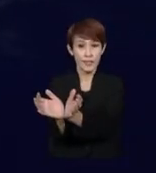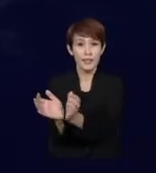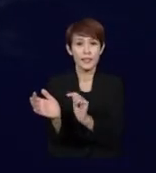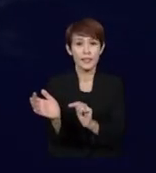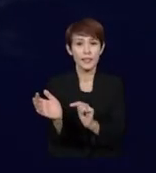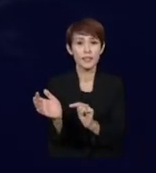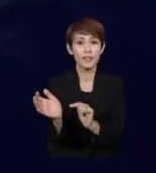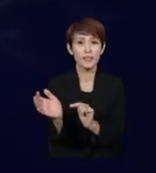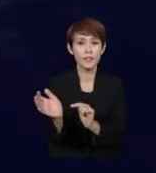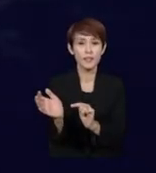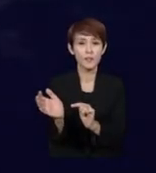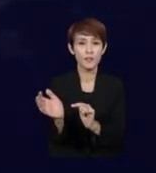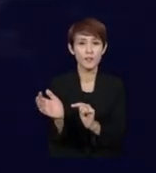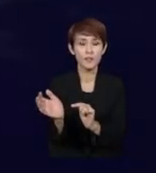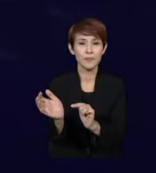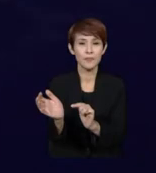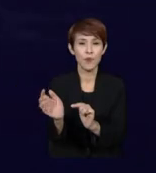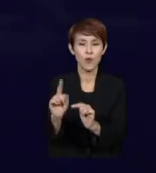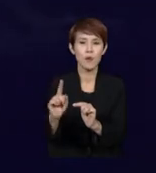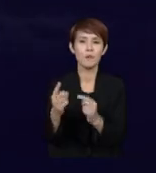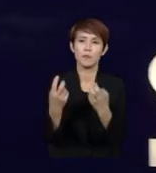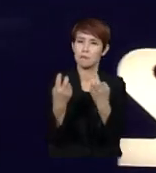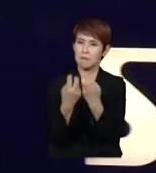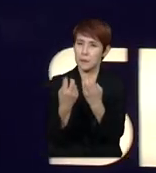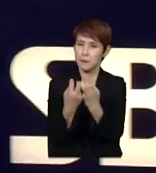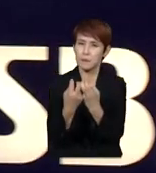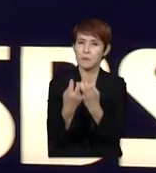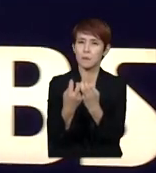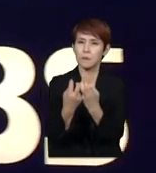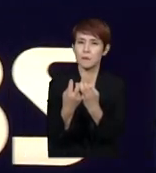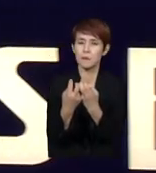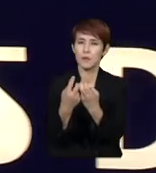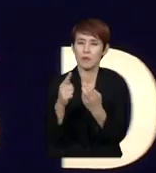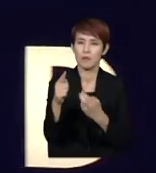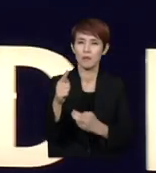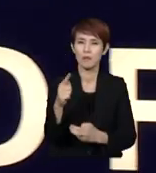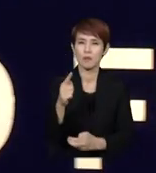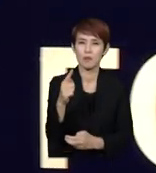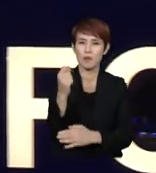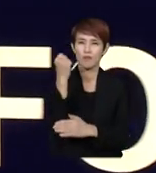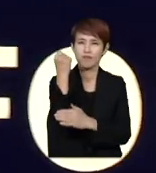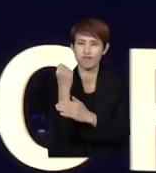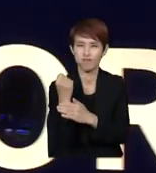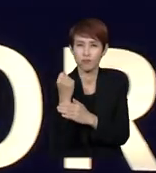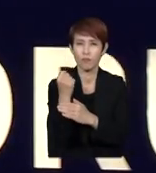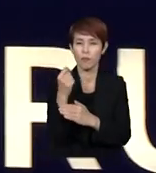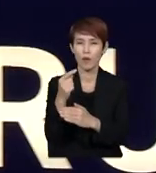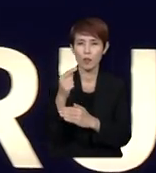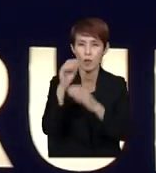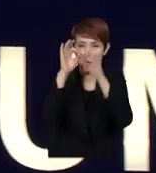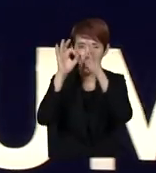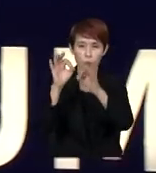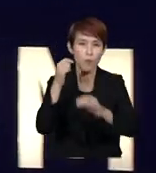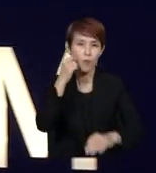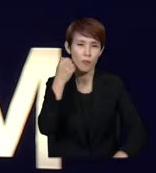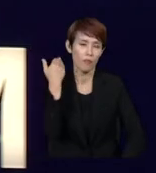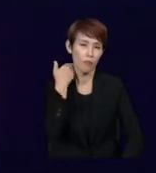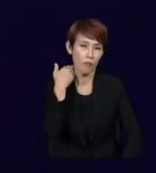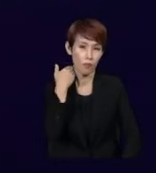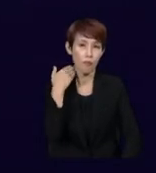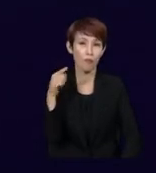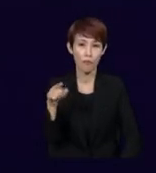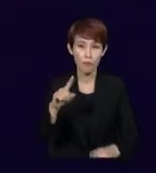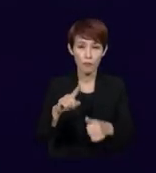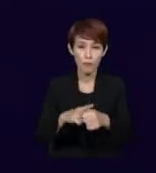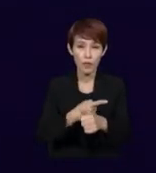to distract from his corruption and keep him out of prison for many, many years. So parties should really be parties, and media organizations